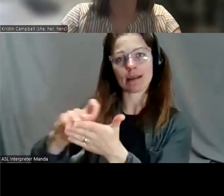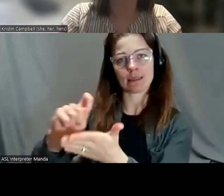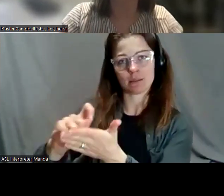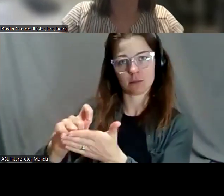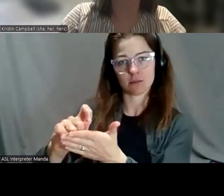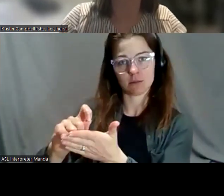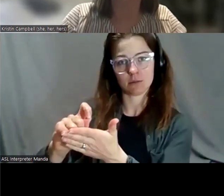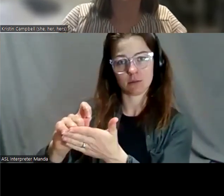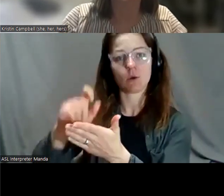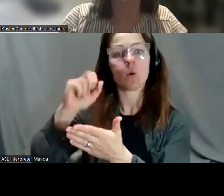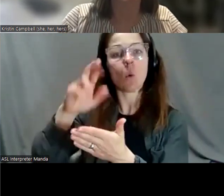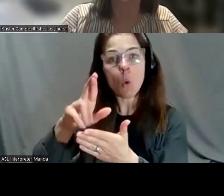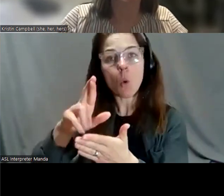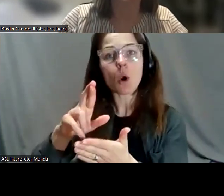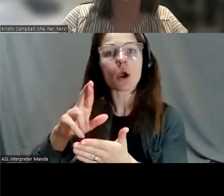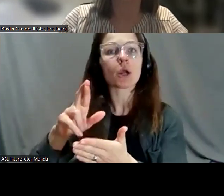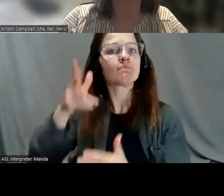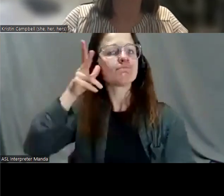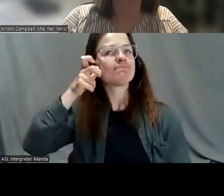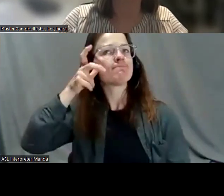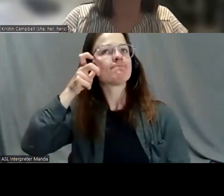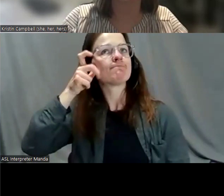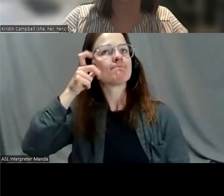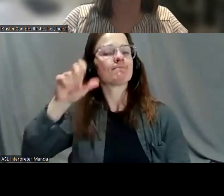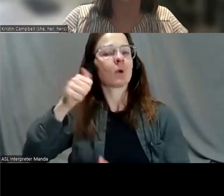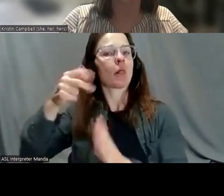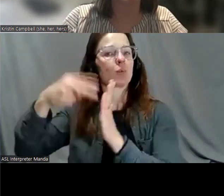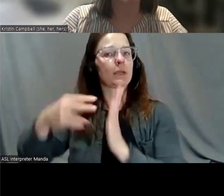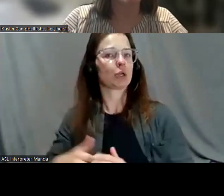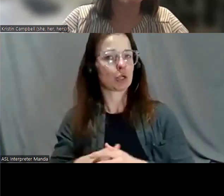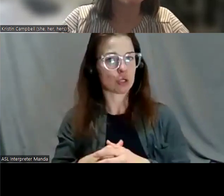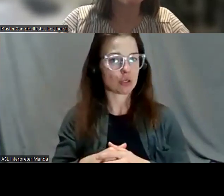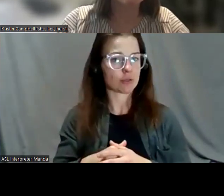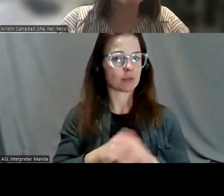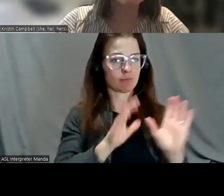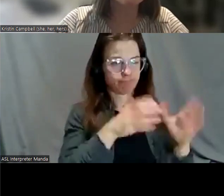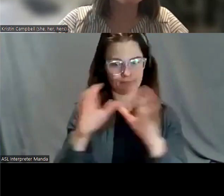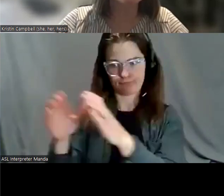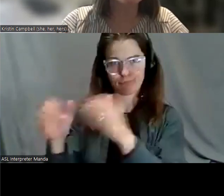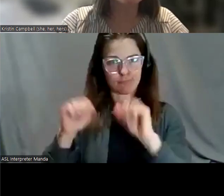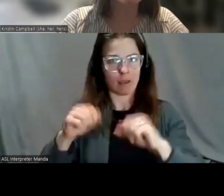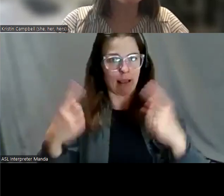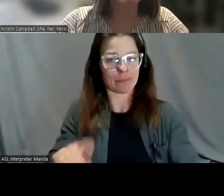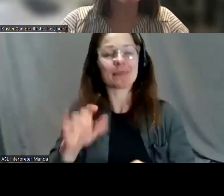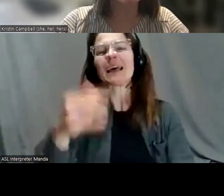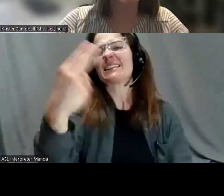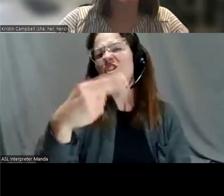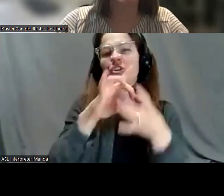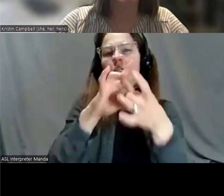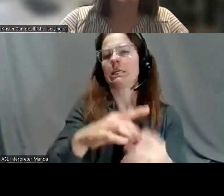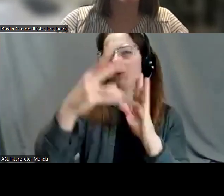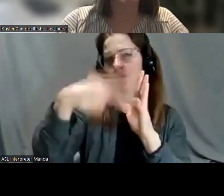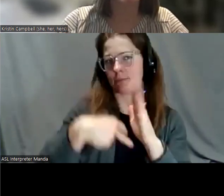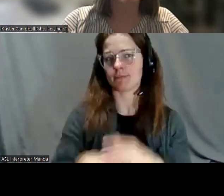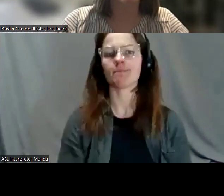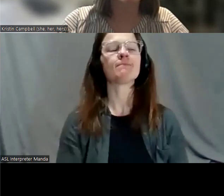or dictating to somebody else to read for them. Now that's a historical context of the idea of reading,